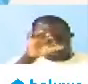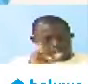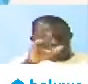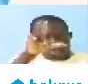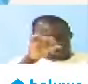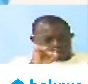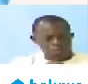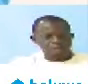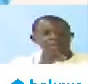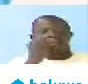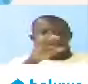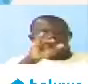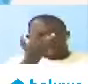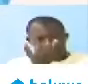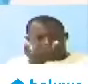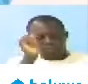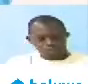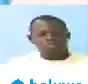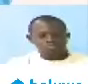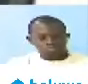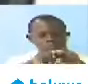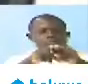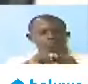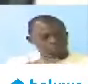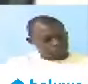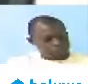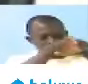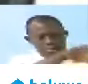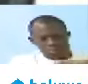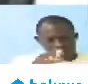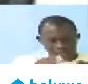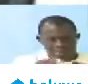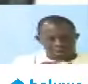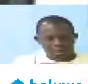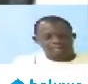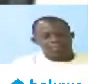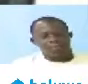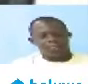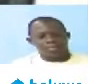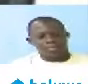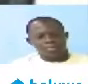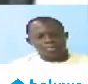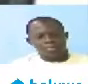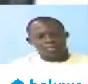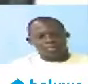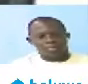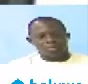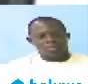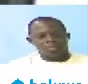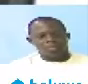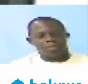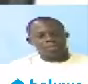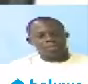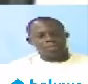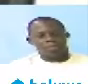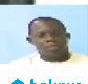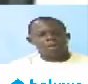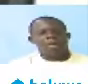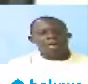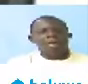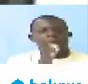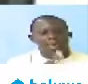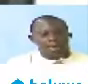along. So but Janu Wekelanu. But before that, so Yambulanu Tremolan Waro Janim Birao plane or